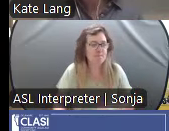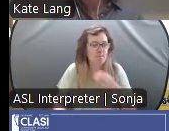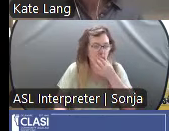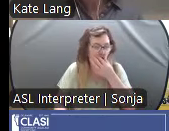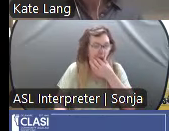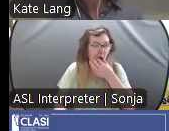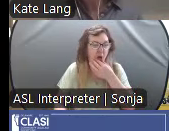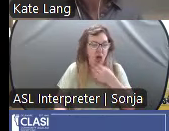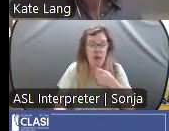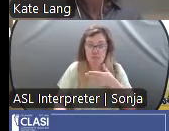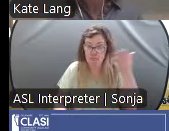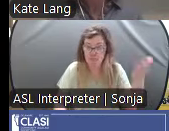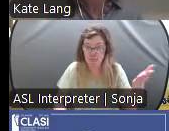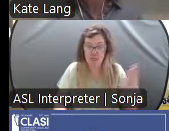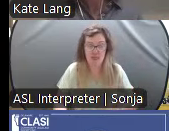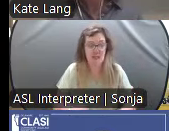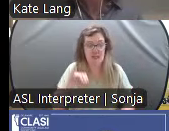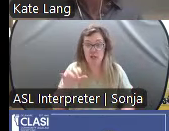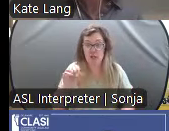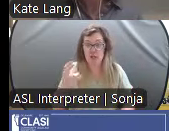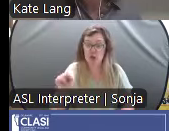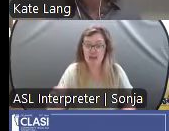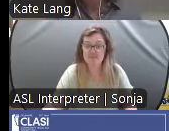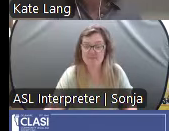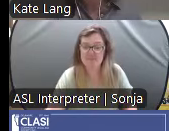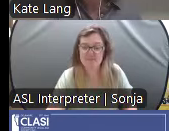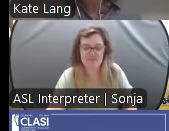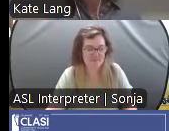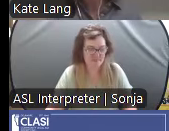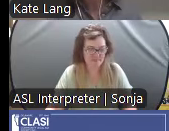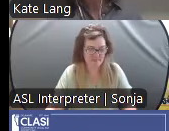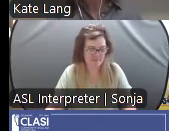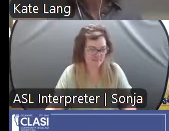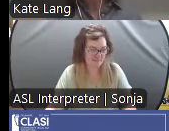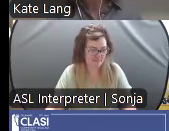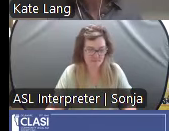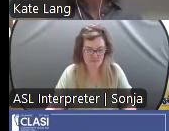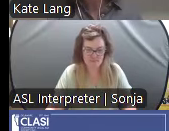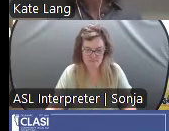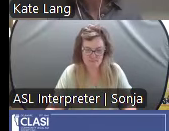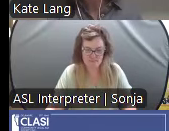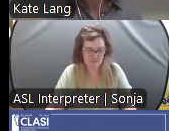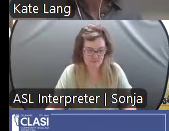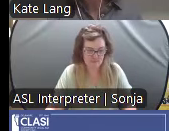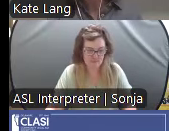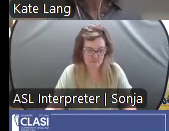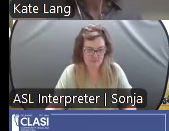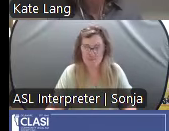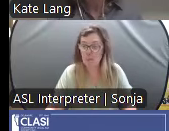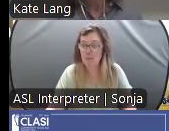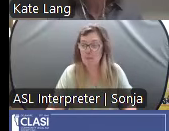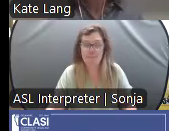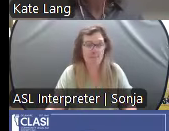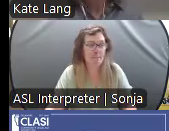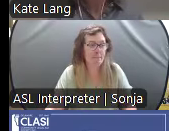And then I'm going to hand it back to John to talk about Medicare. Before we do, there is a lot of confusion over this topic